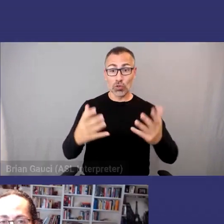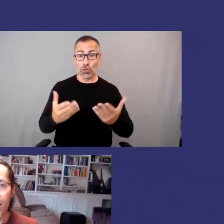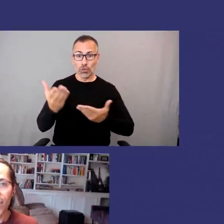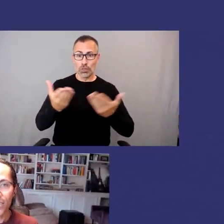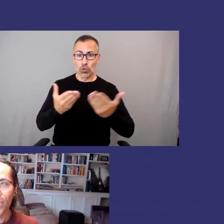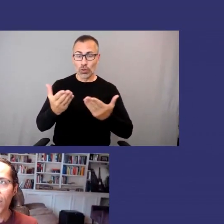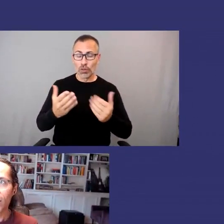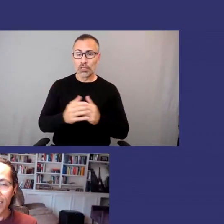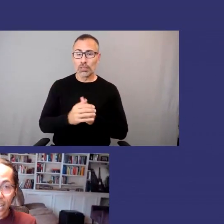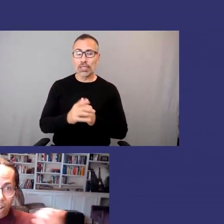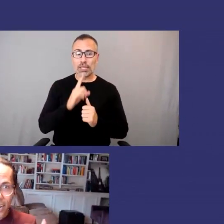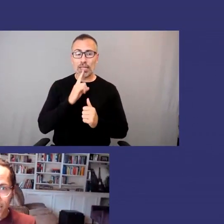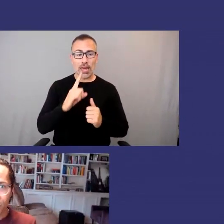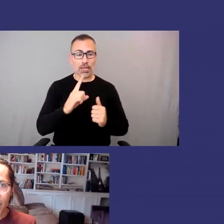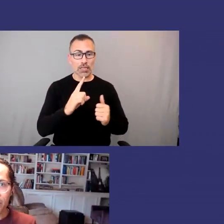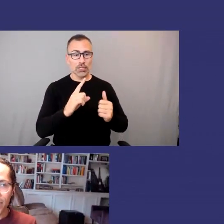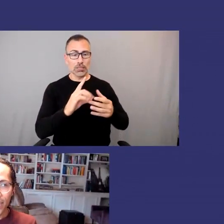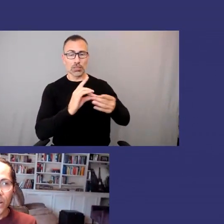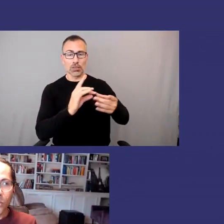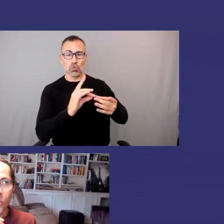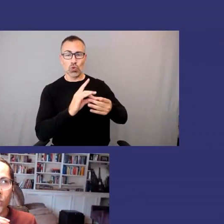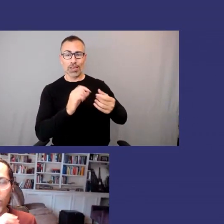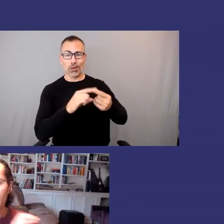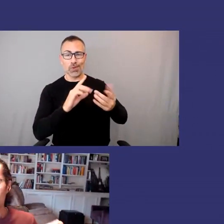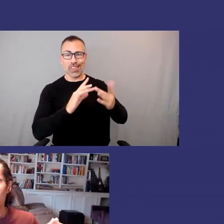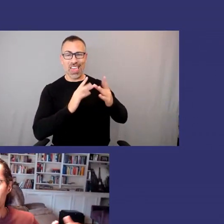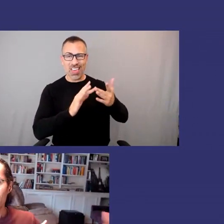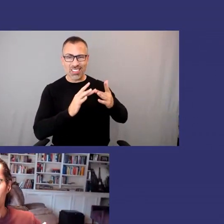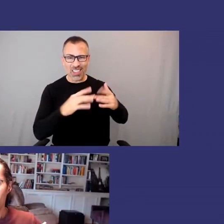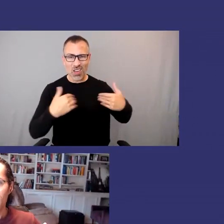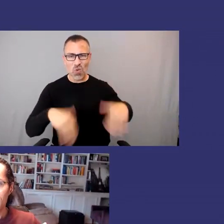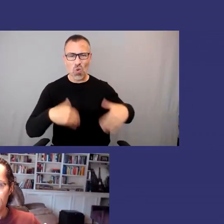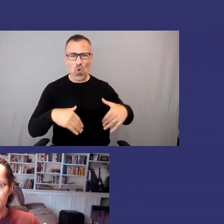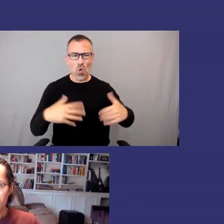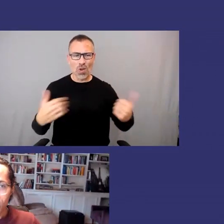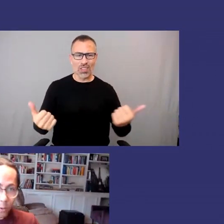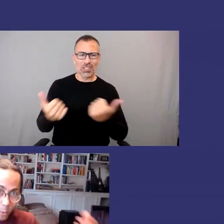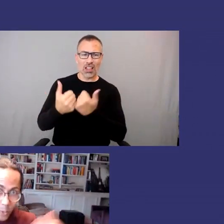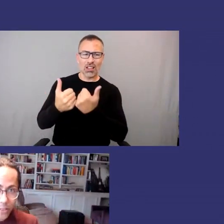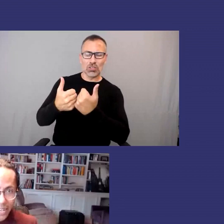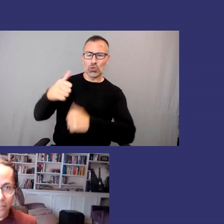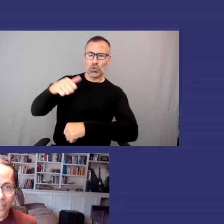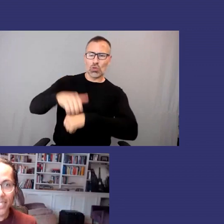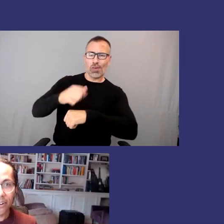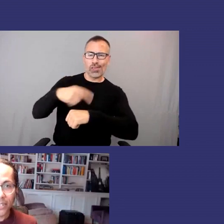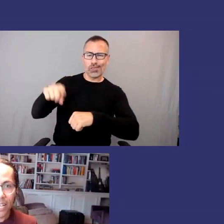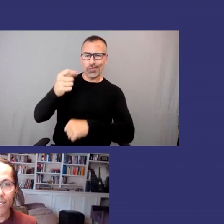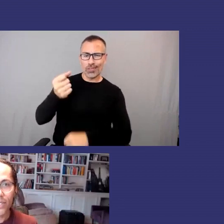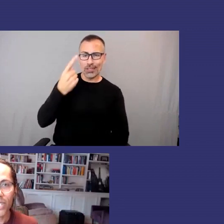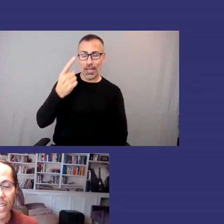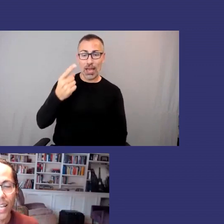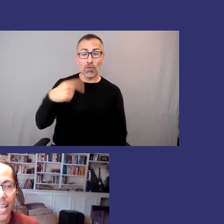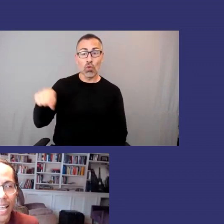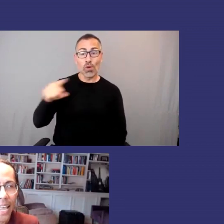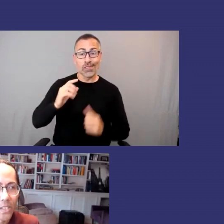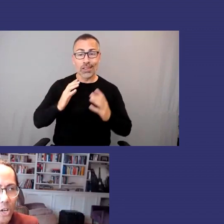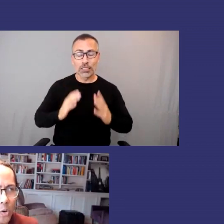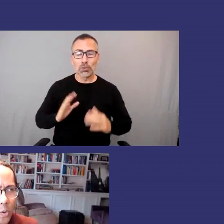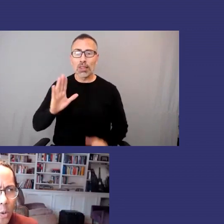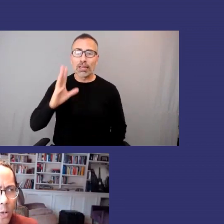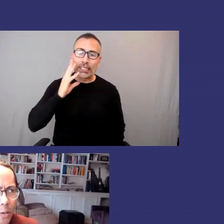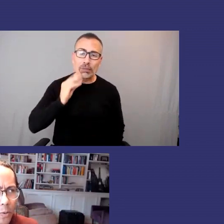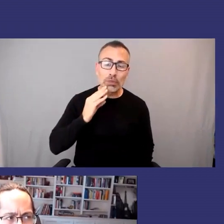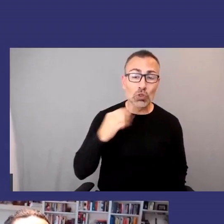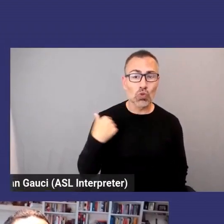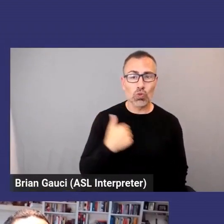big challenge to get our heads around what the experience is of our end users. We've had to figure this out ourselves, and